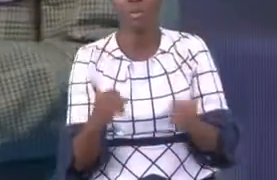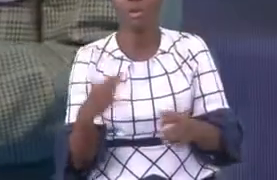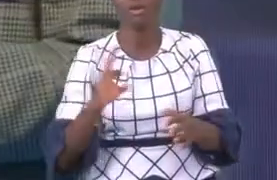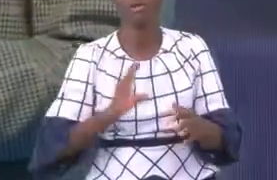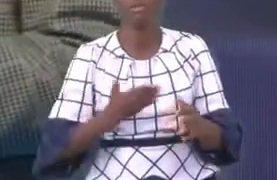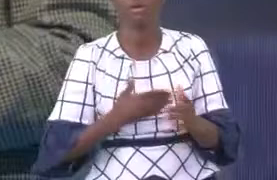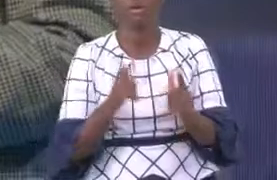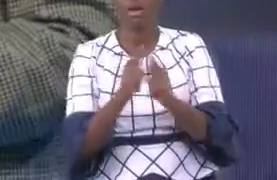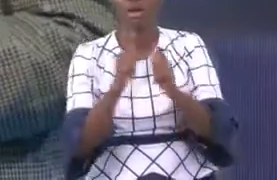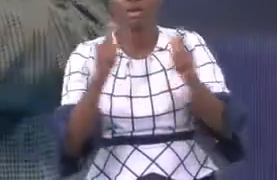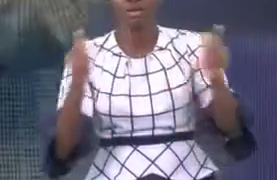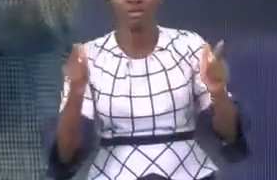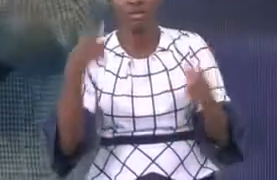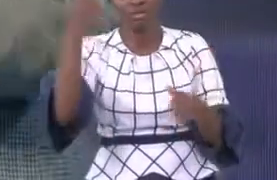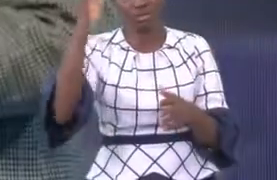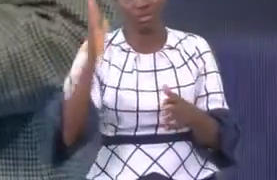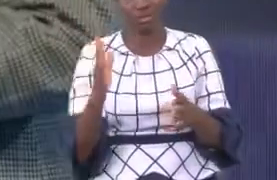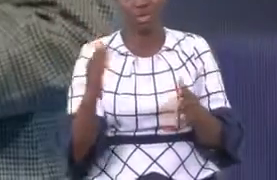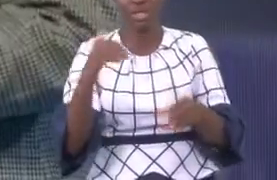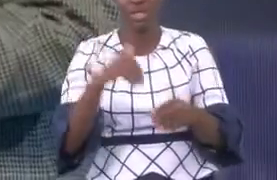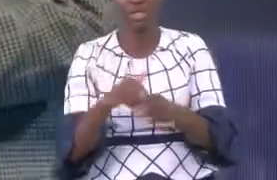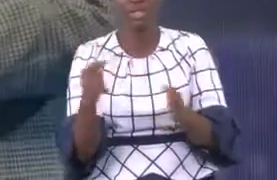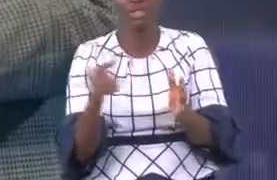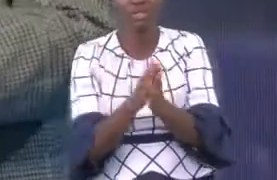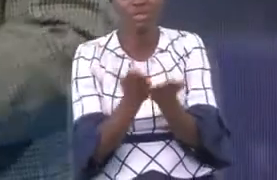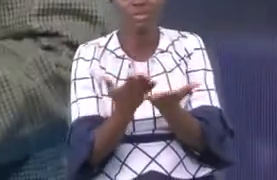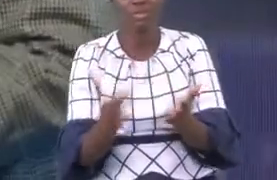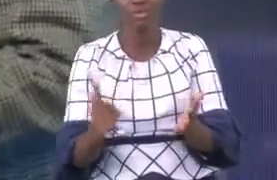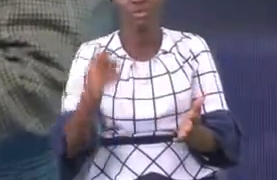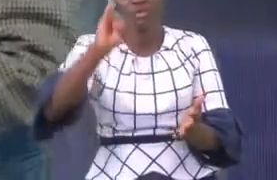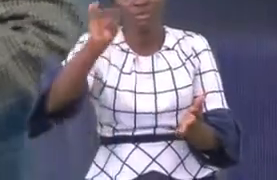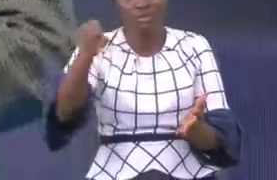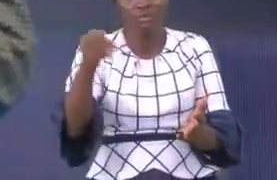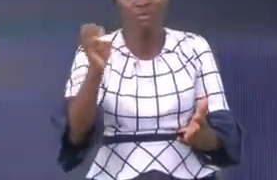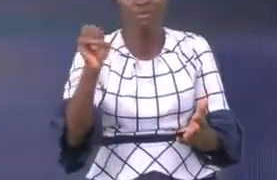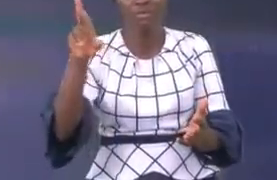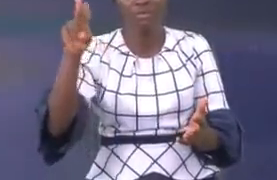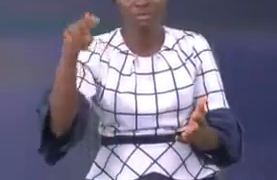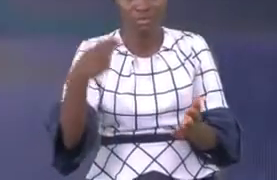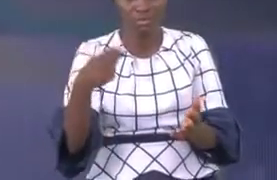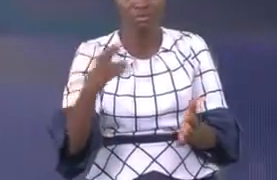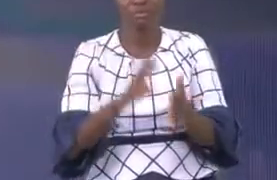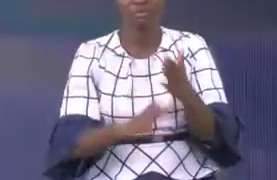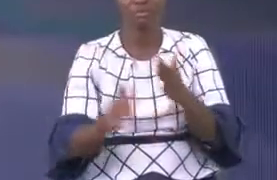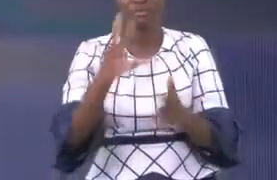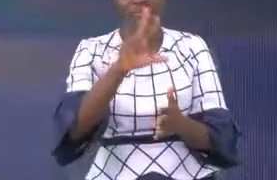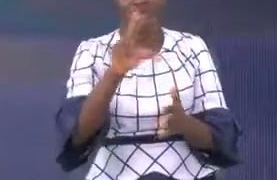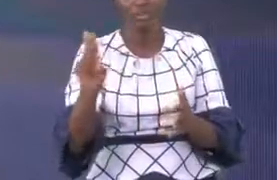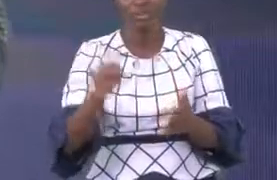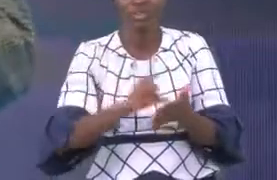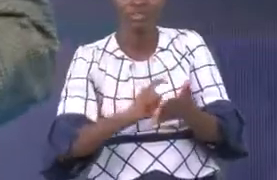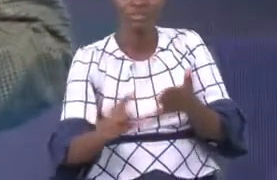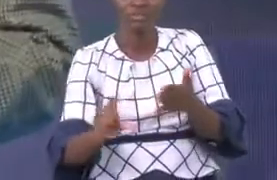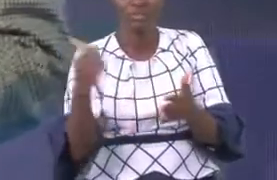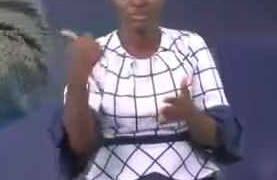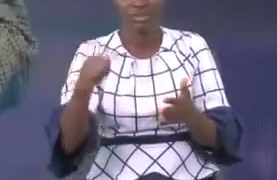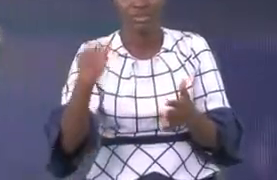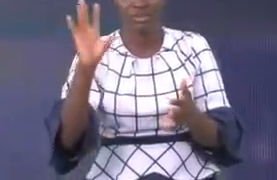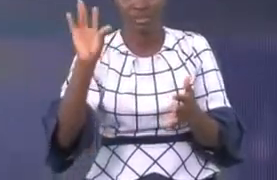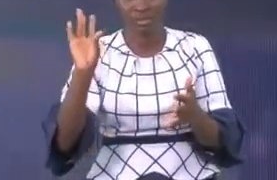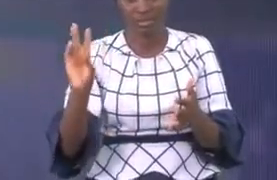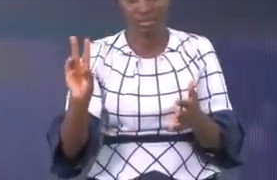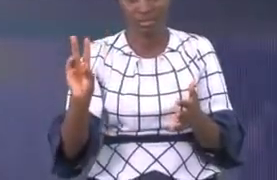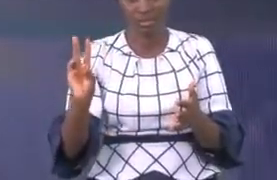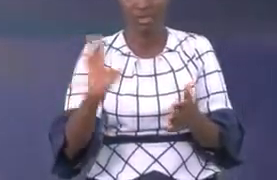chapter 32, it's in verse 17, Jeremiah chapter 32. And I'm reading here from